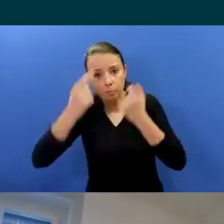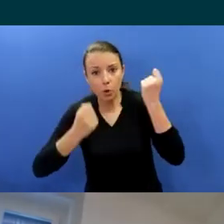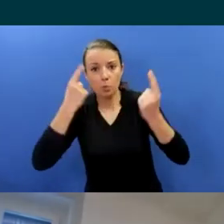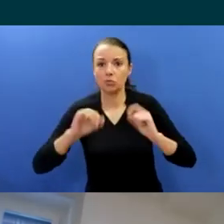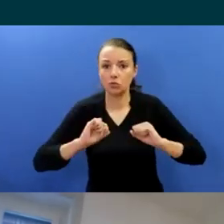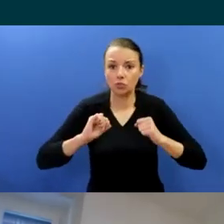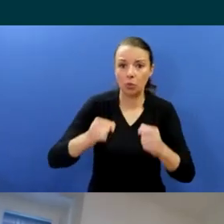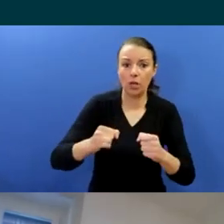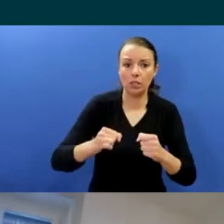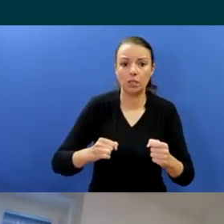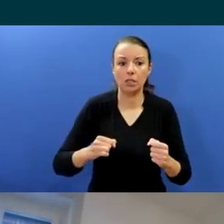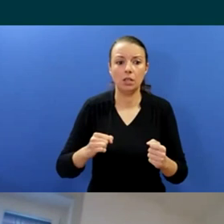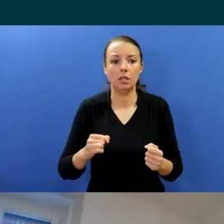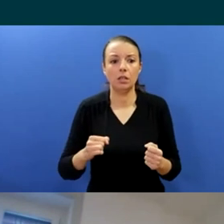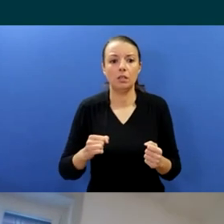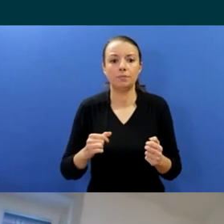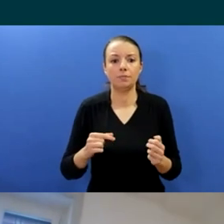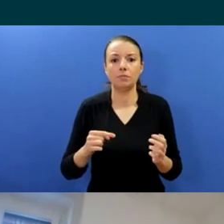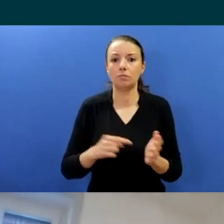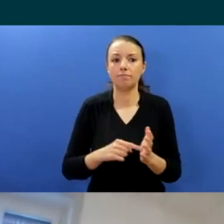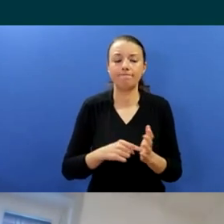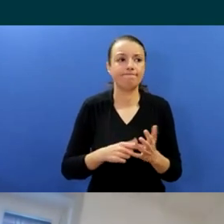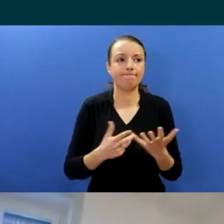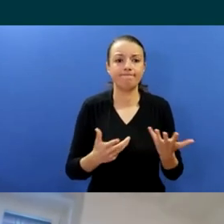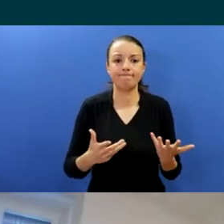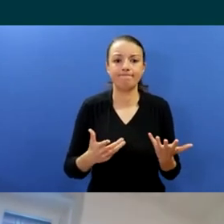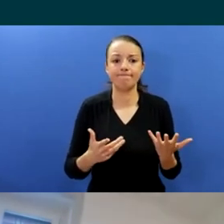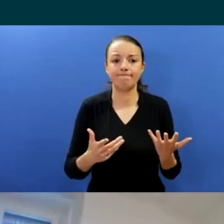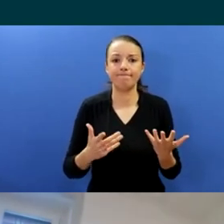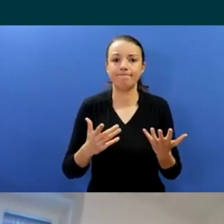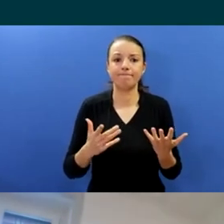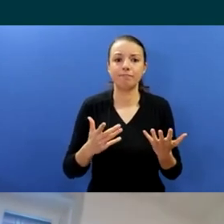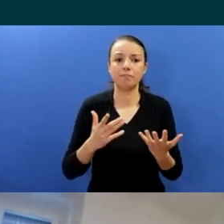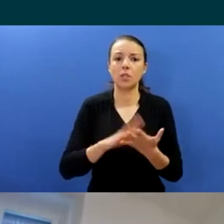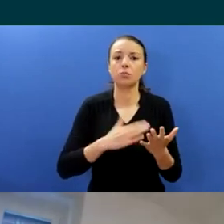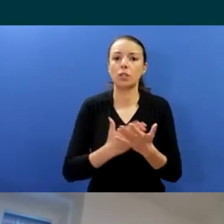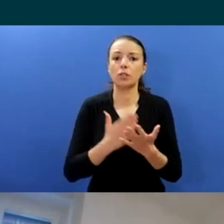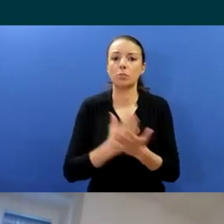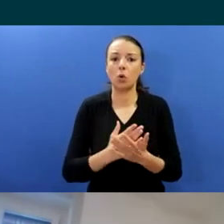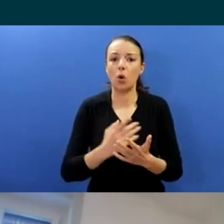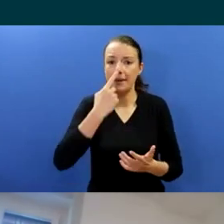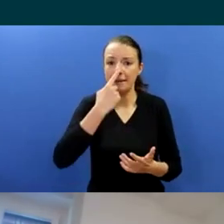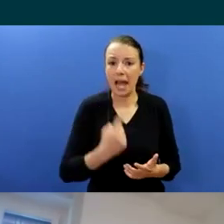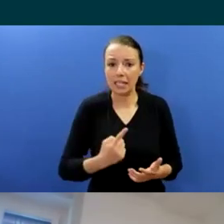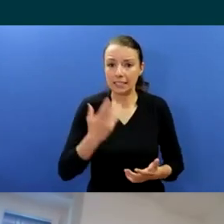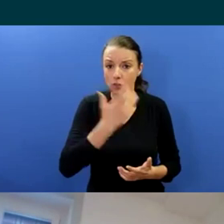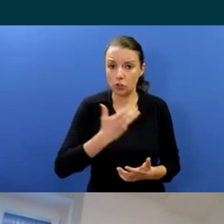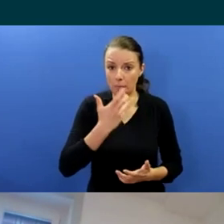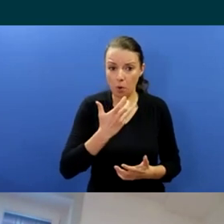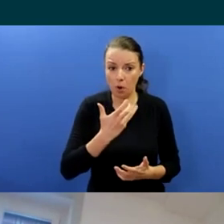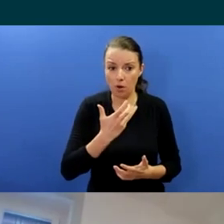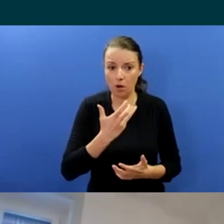of greenhouse gas emissions, for example, but it's like a signal. It's a sign. You have people coming out, citizens coming out